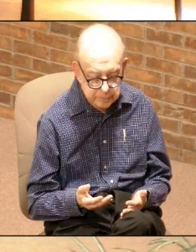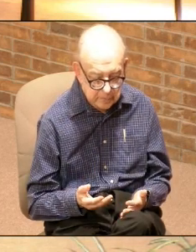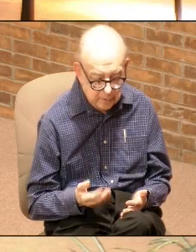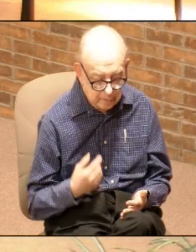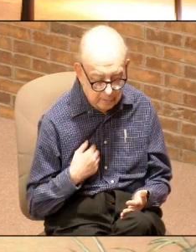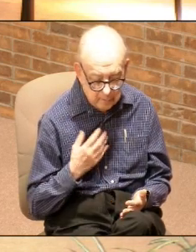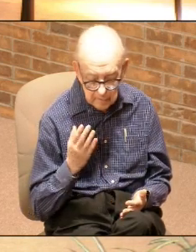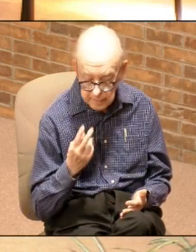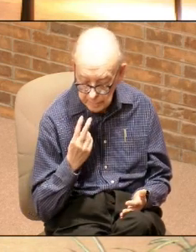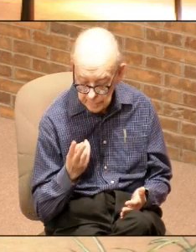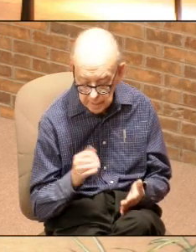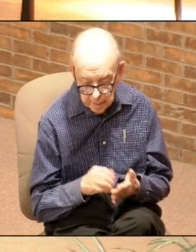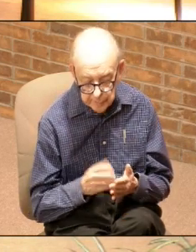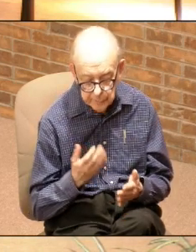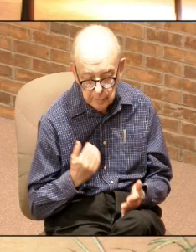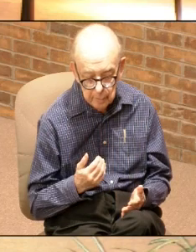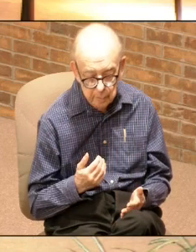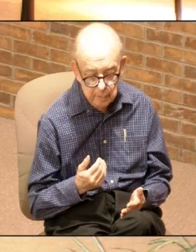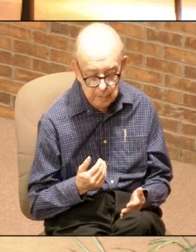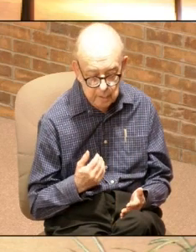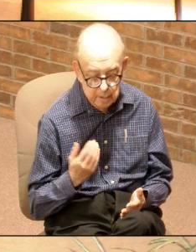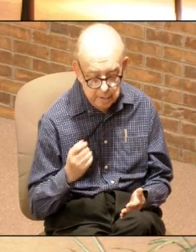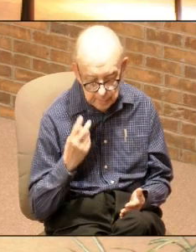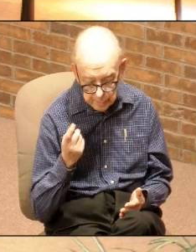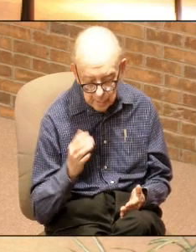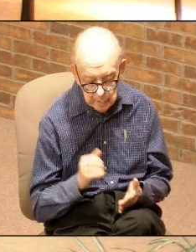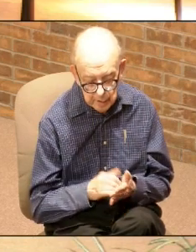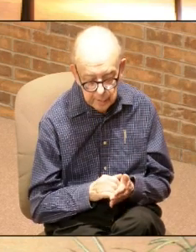I've never seen it, never thought of that,